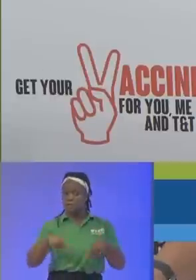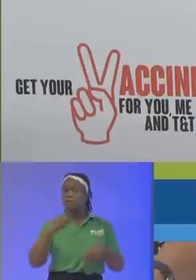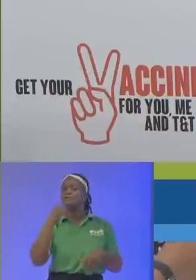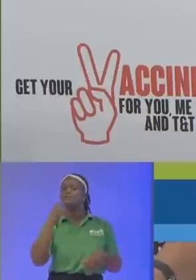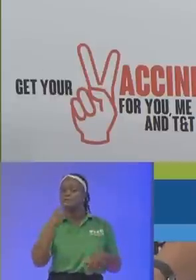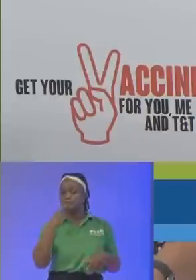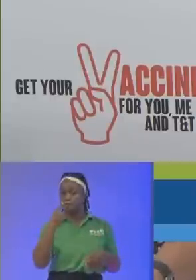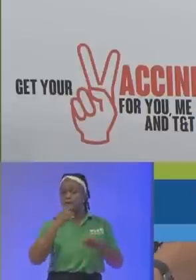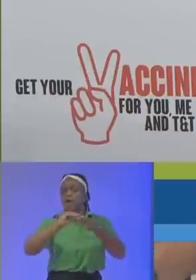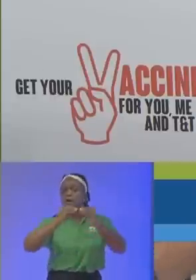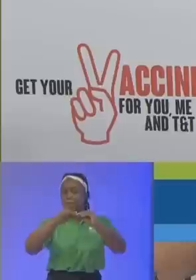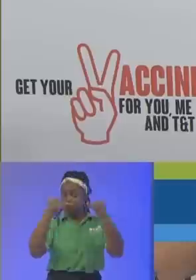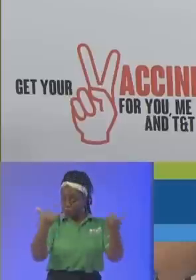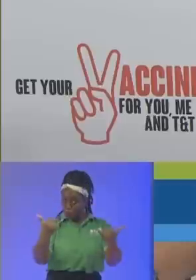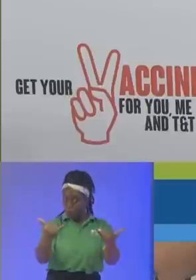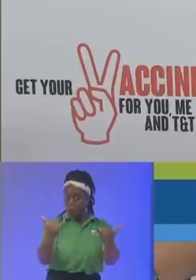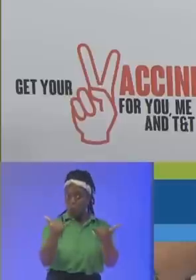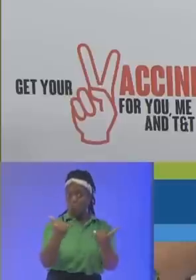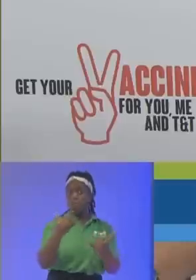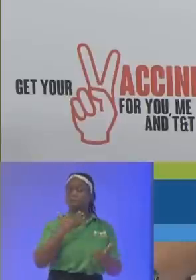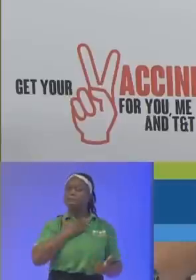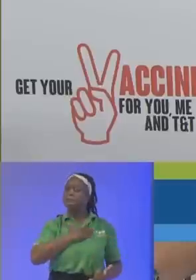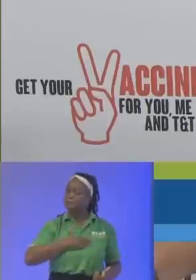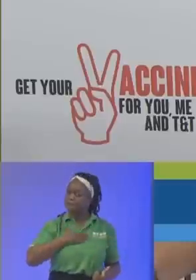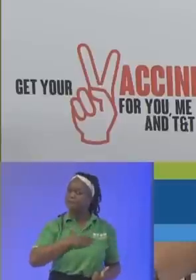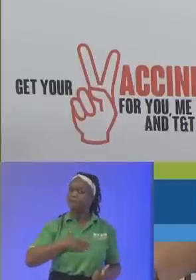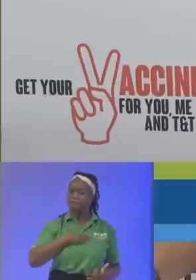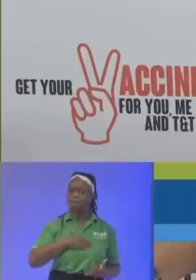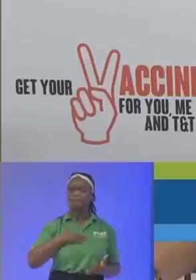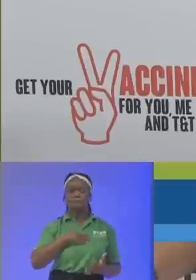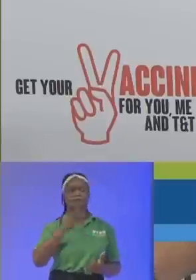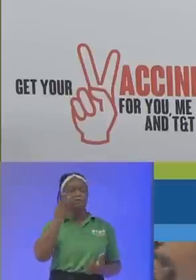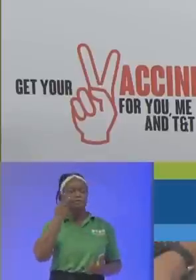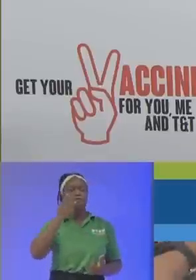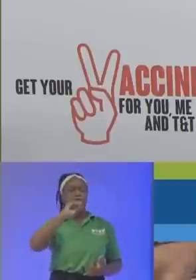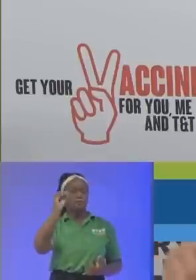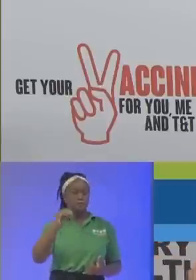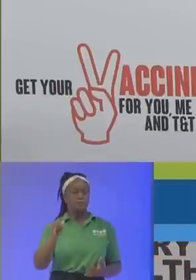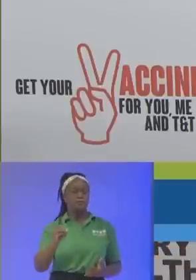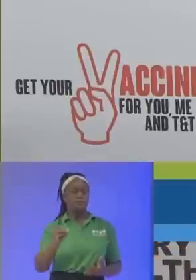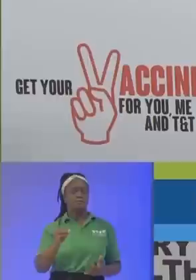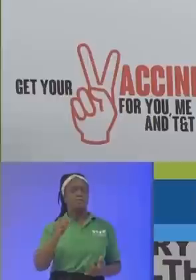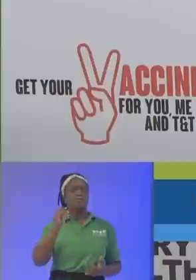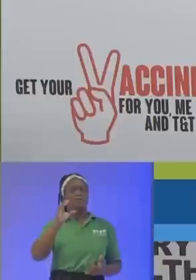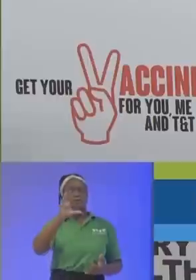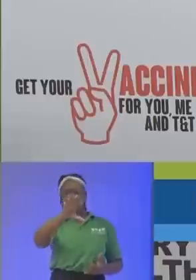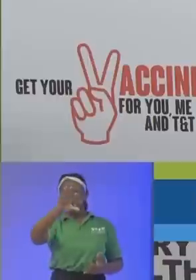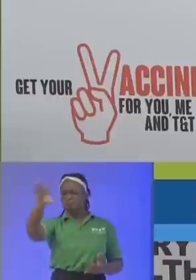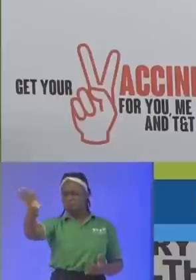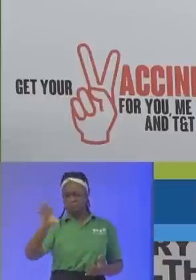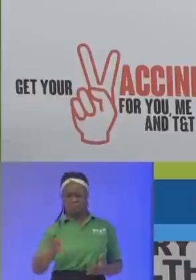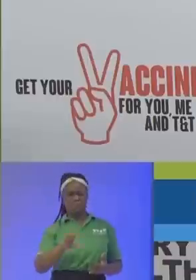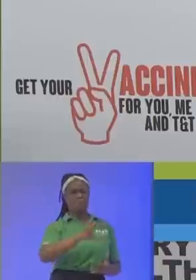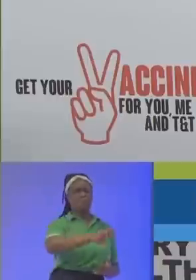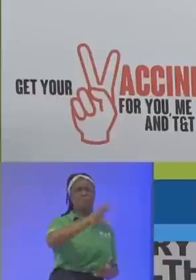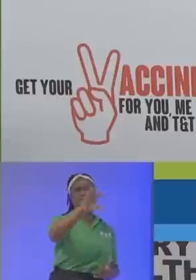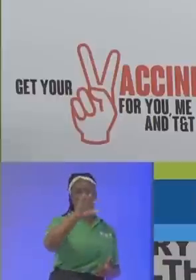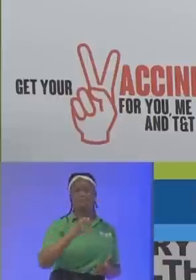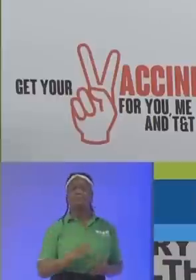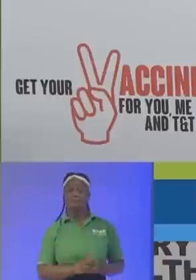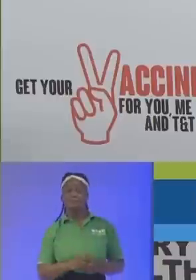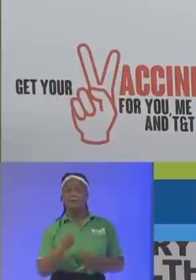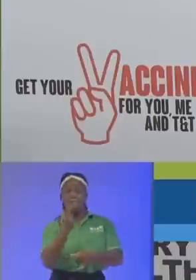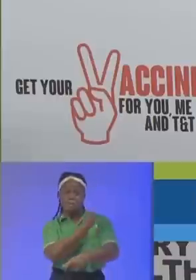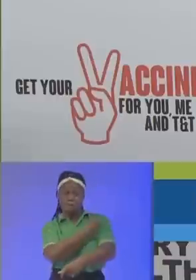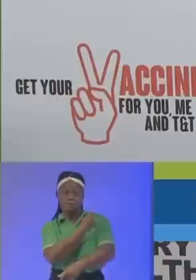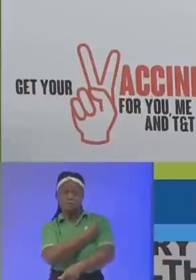have seen the rate by which those sectors have been vaccinated. Can we maybe get an update as to if that